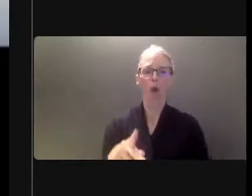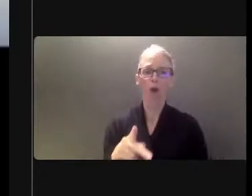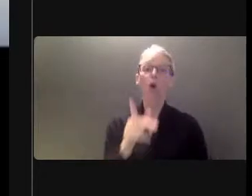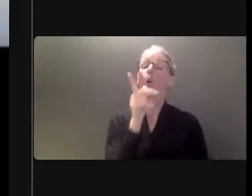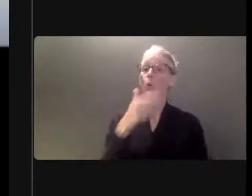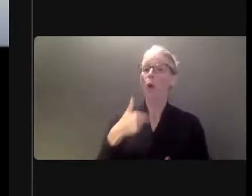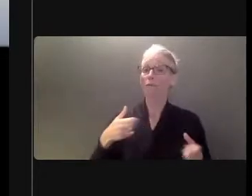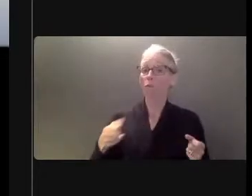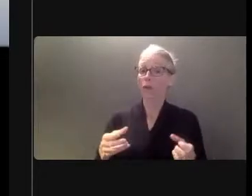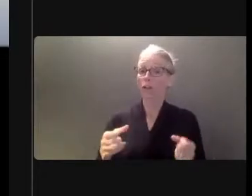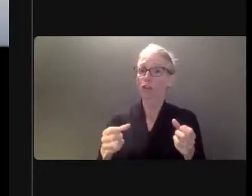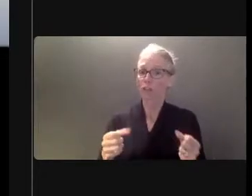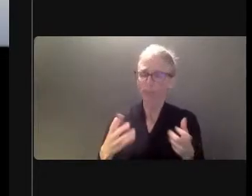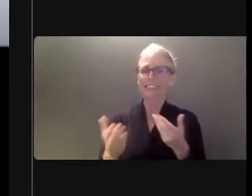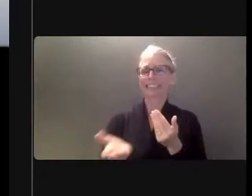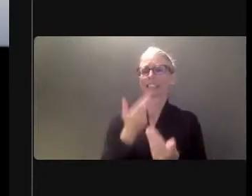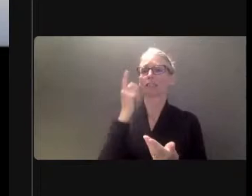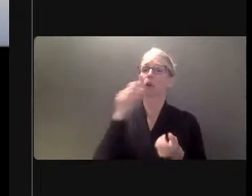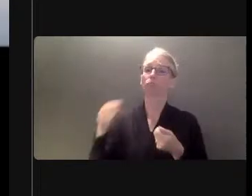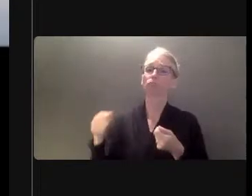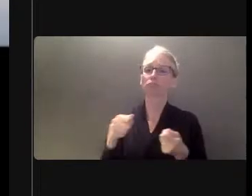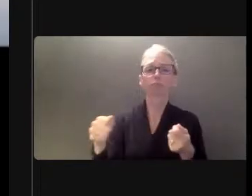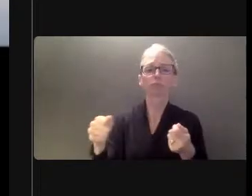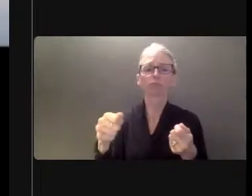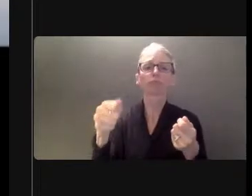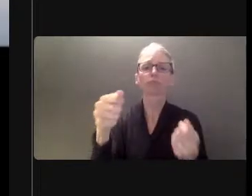and families."